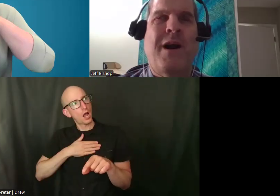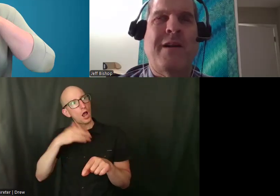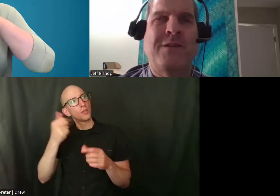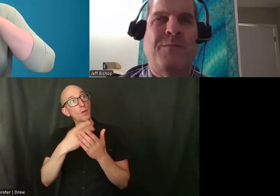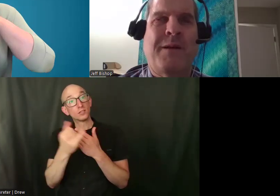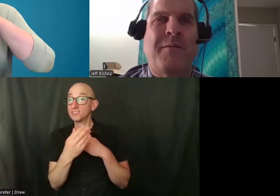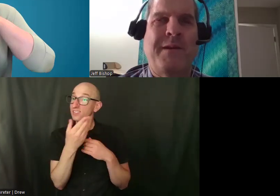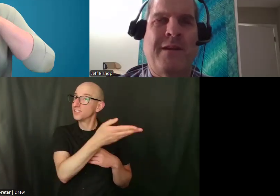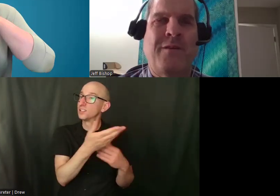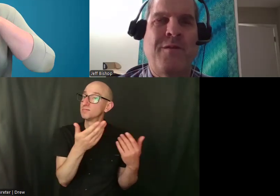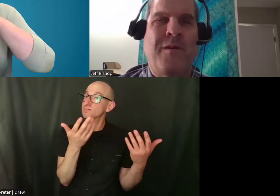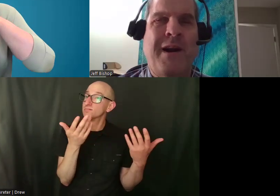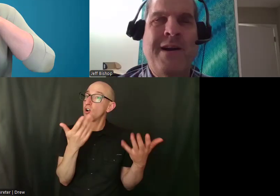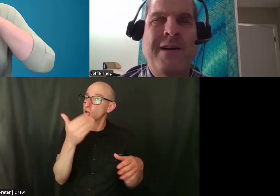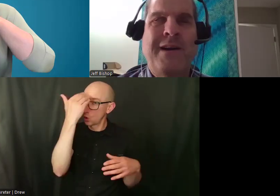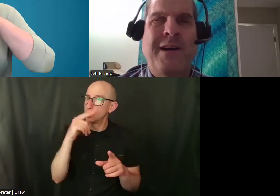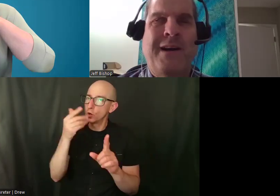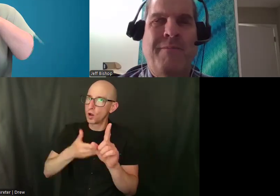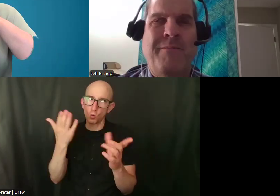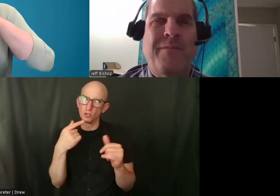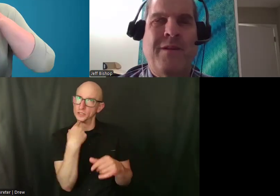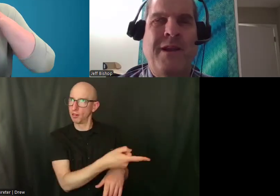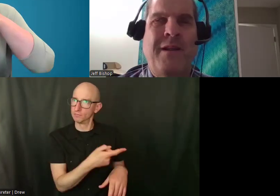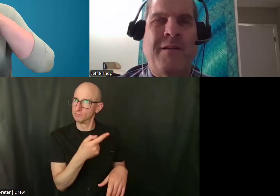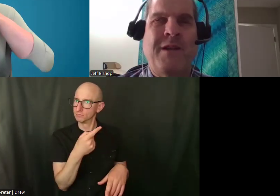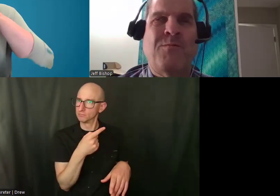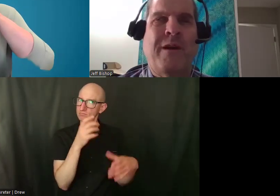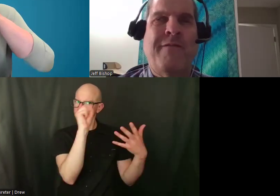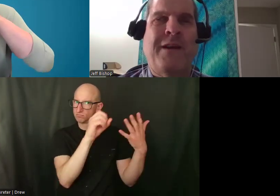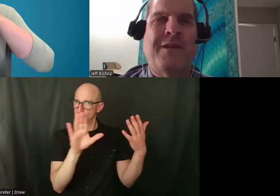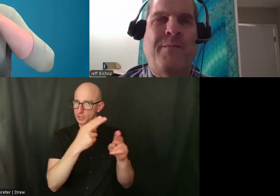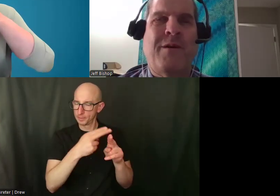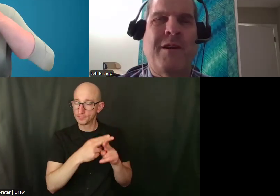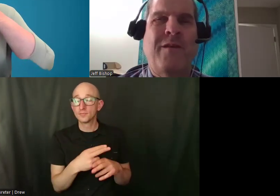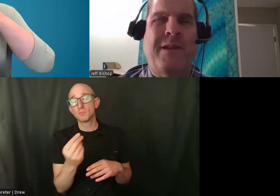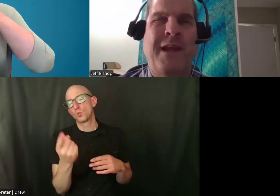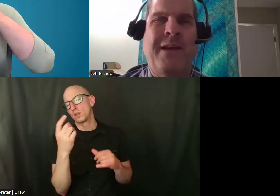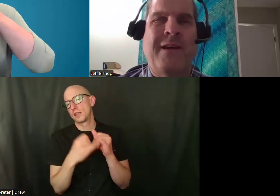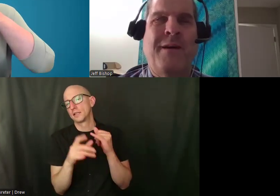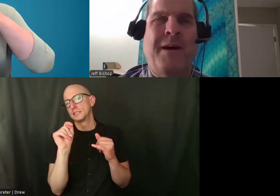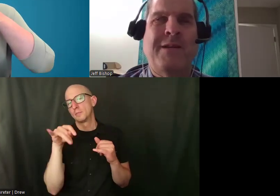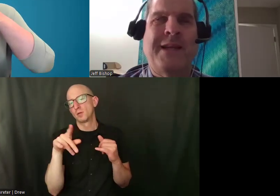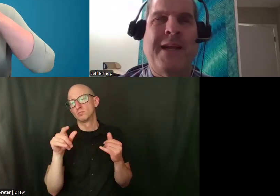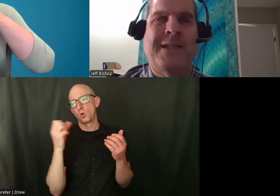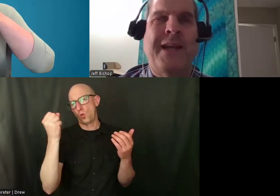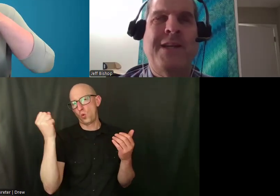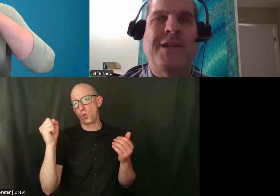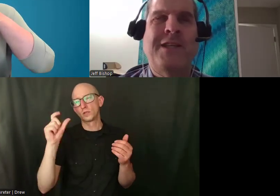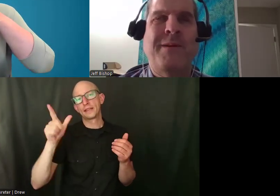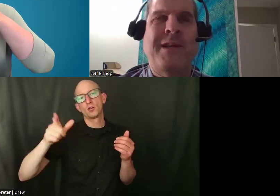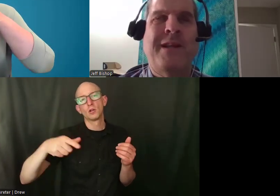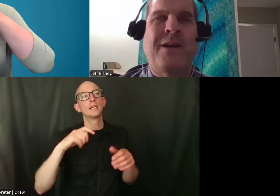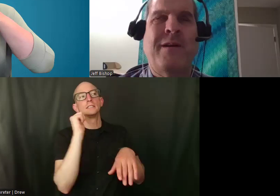you are because you will probably tell it who you are. There is one final tip here I'll give you at the end about setting a setting